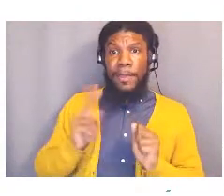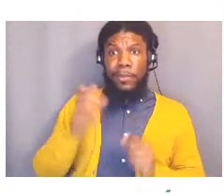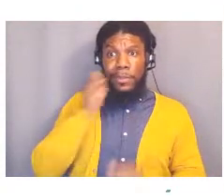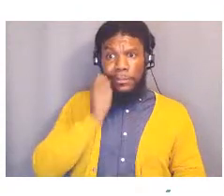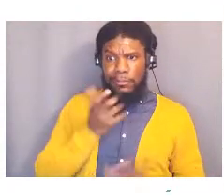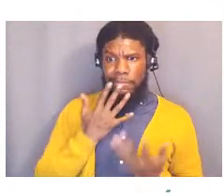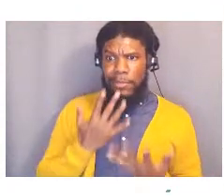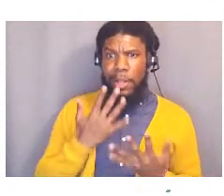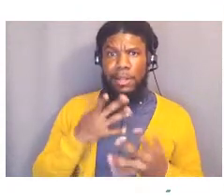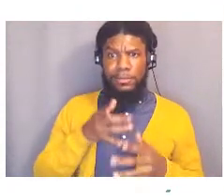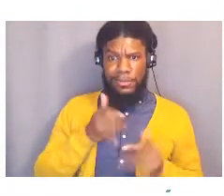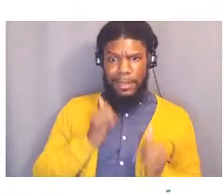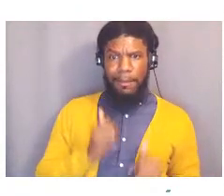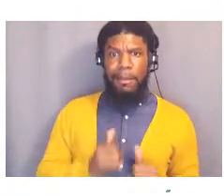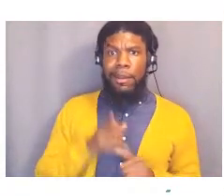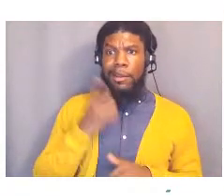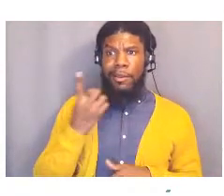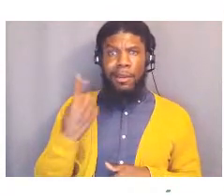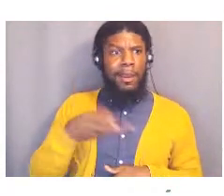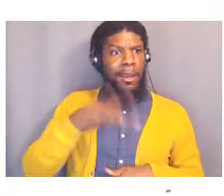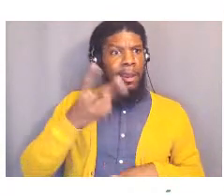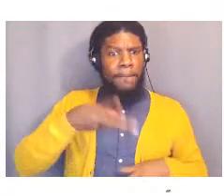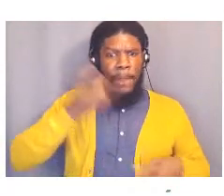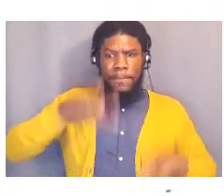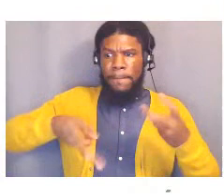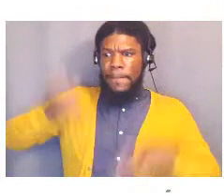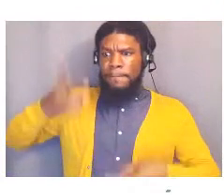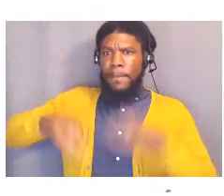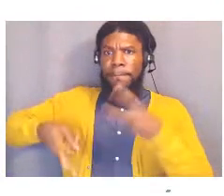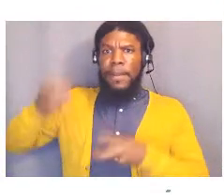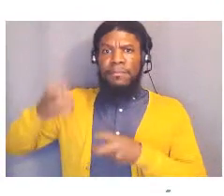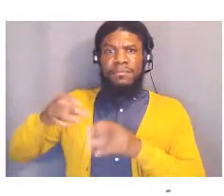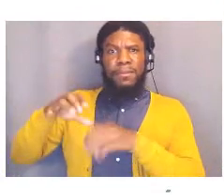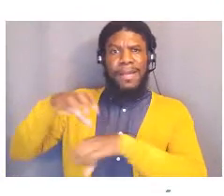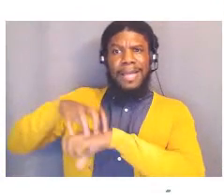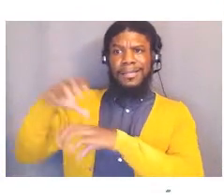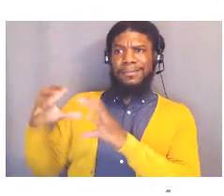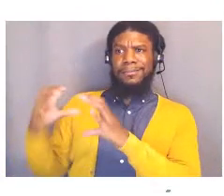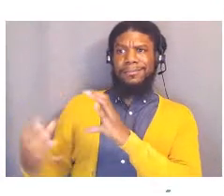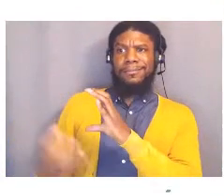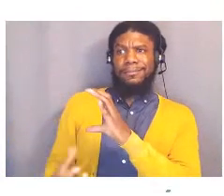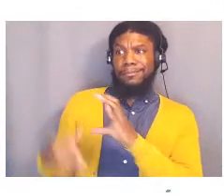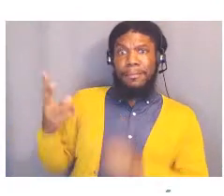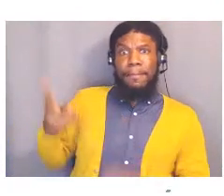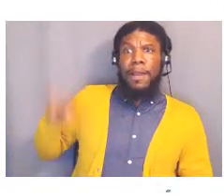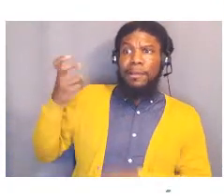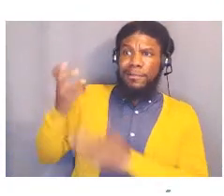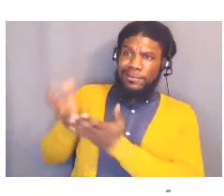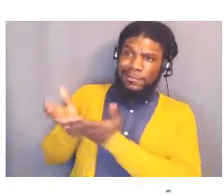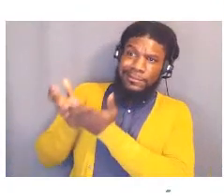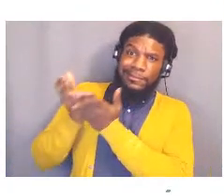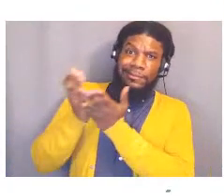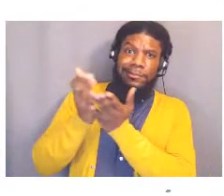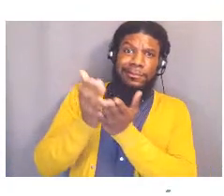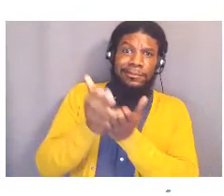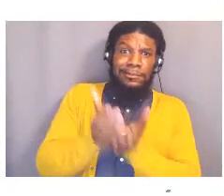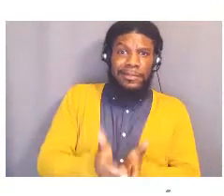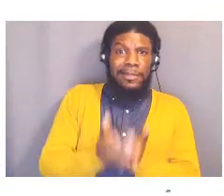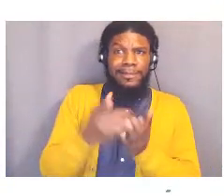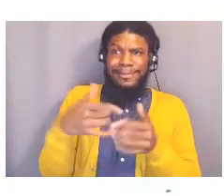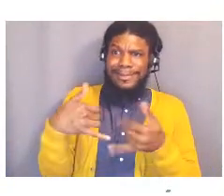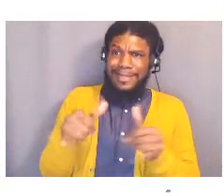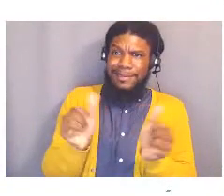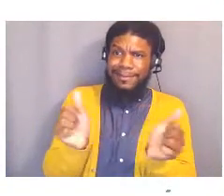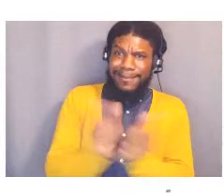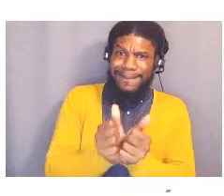folks, was stolen away from a continent across the big waters. and brought here just to be kept in chains.